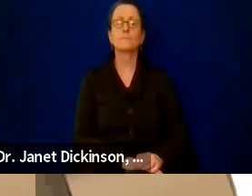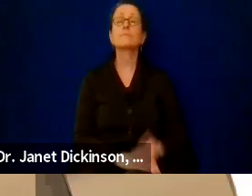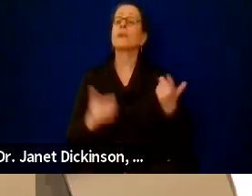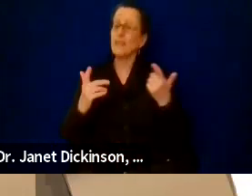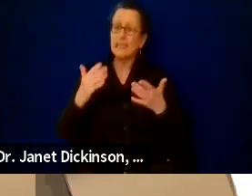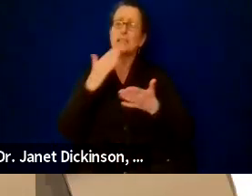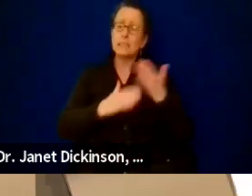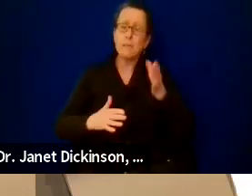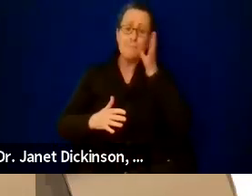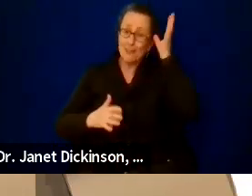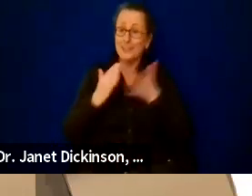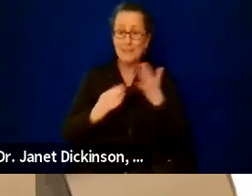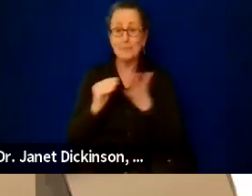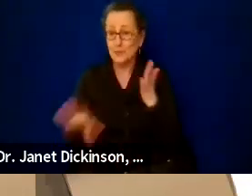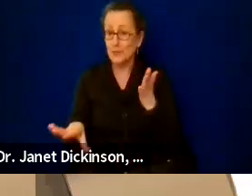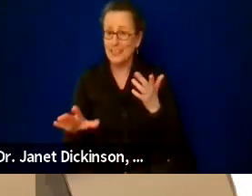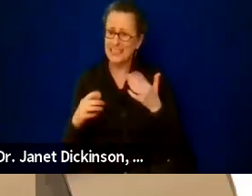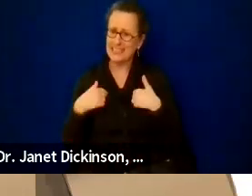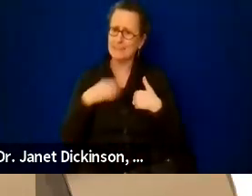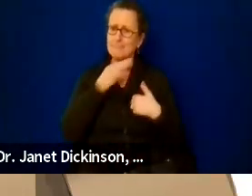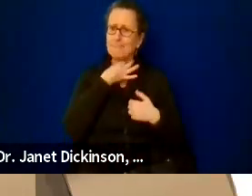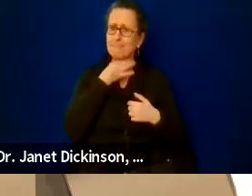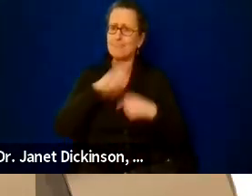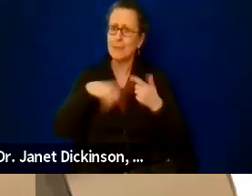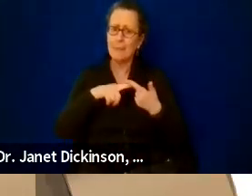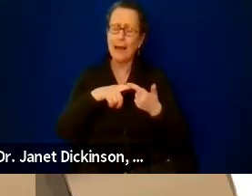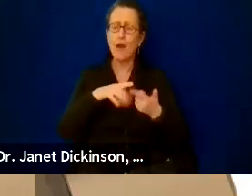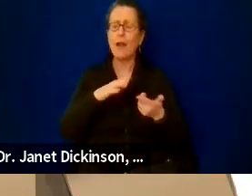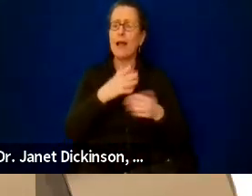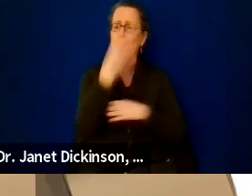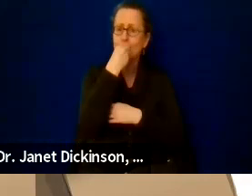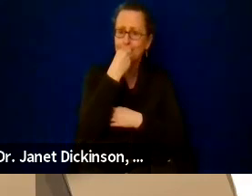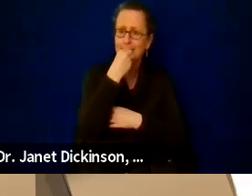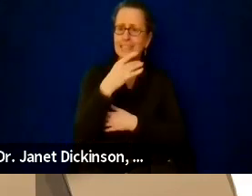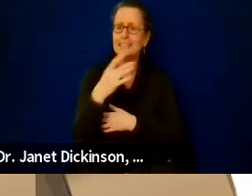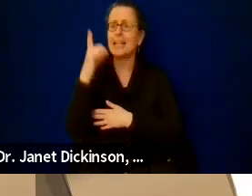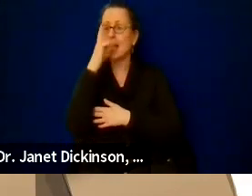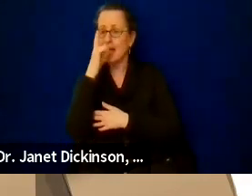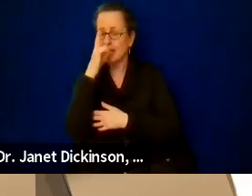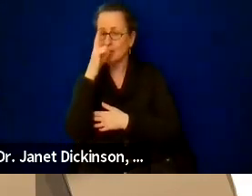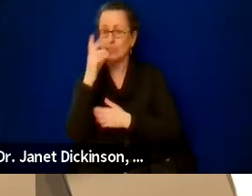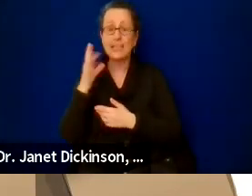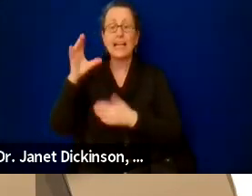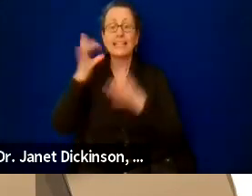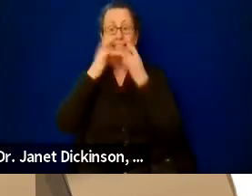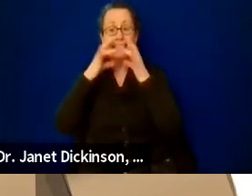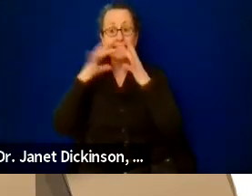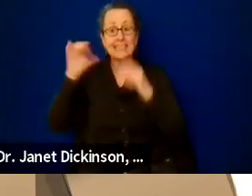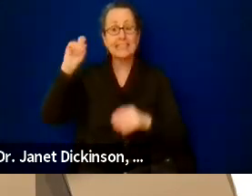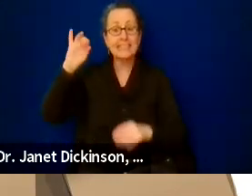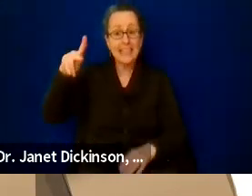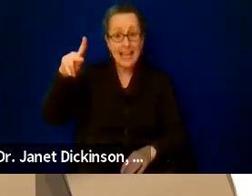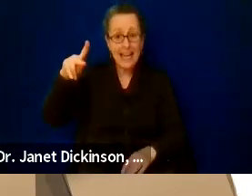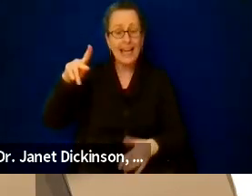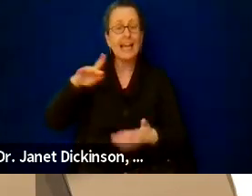about breakfast, lunch, snack time, free time, mask breaks, and so forth. So the larger question that came